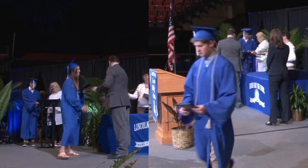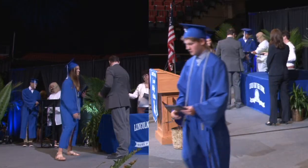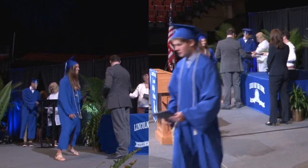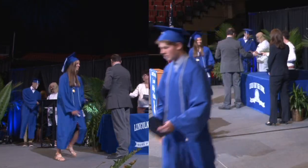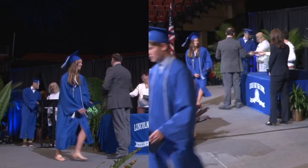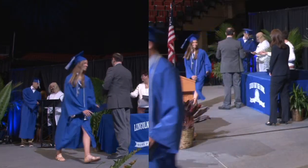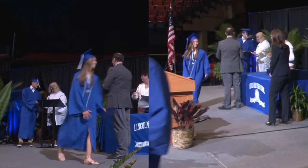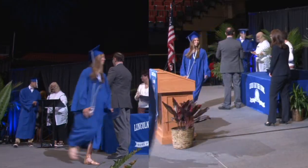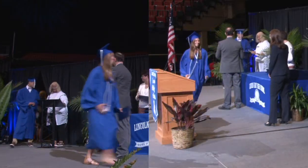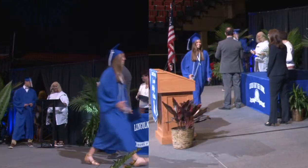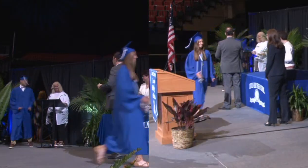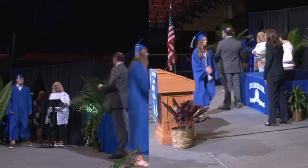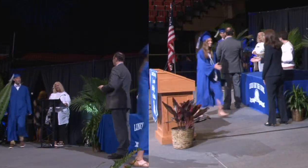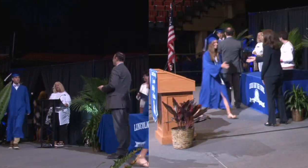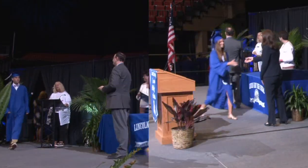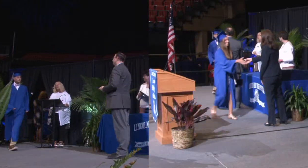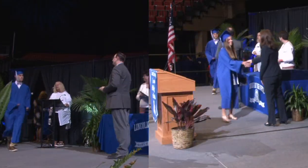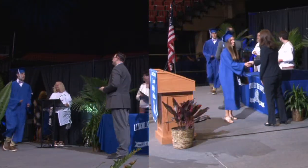Joseph.